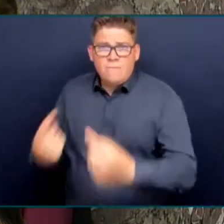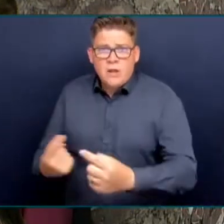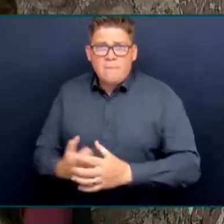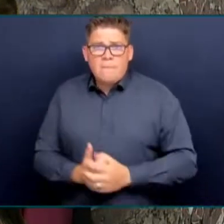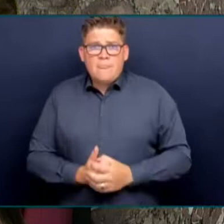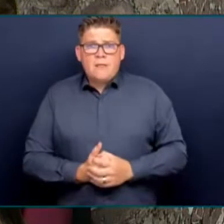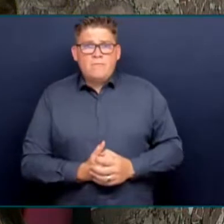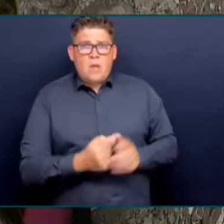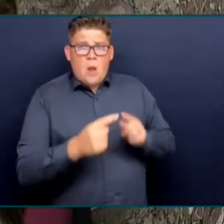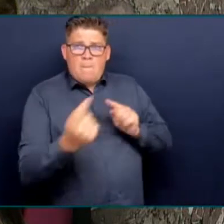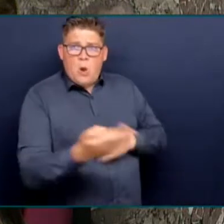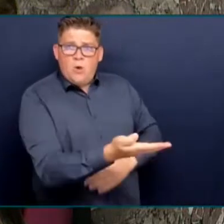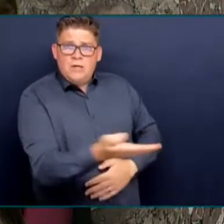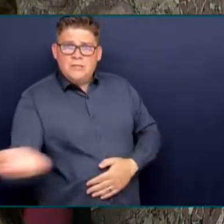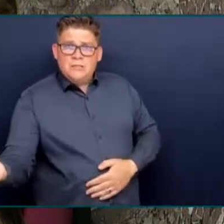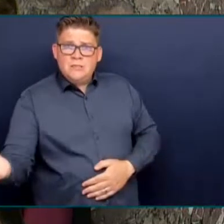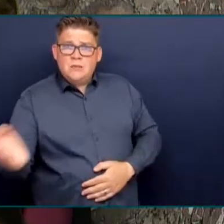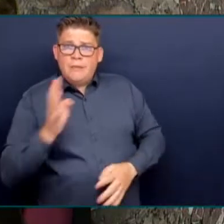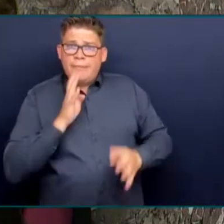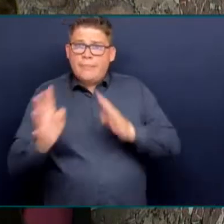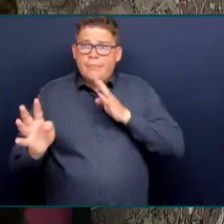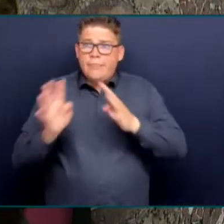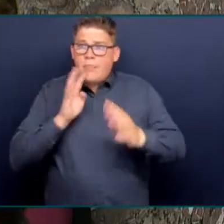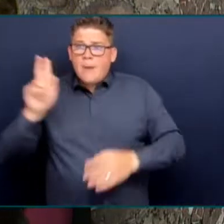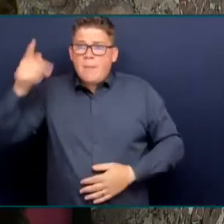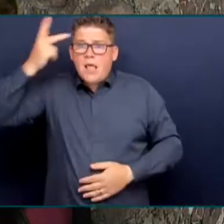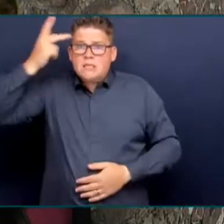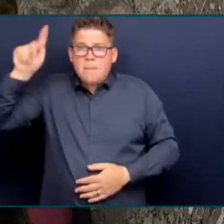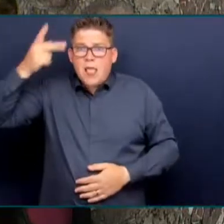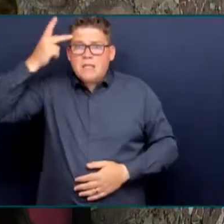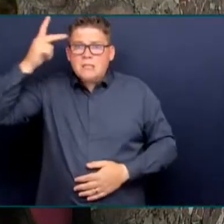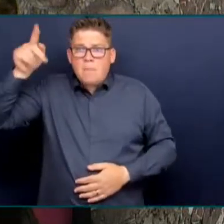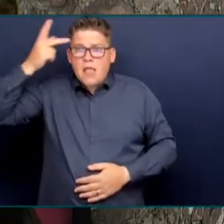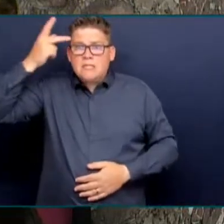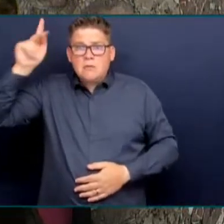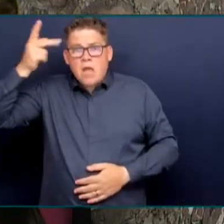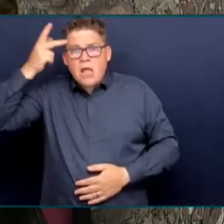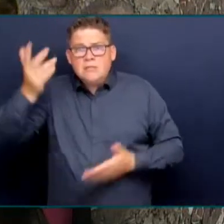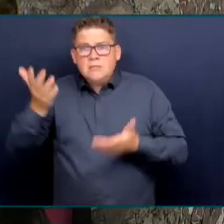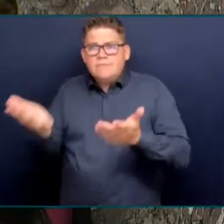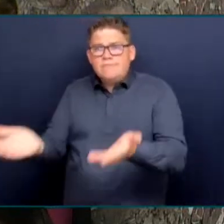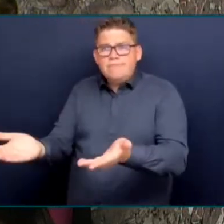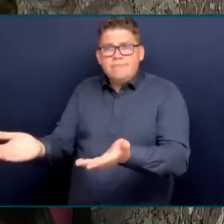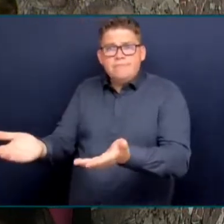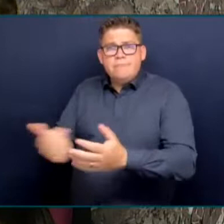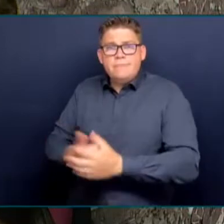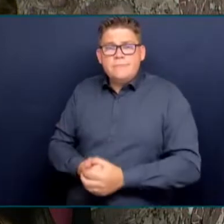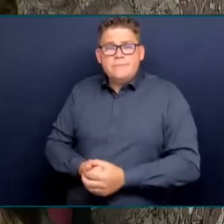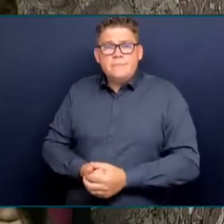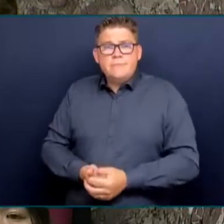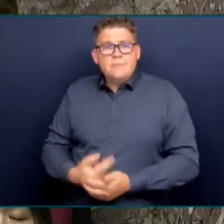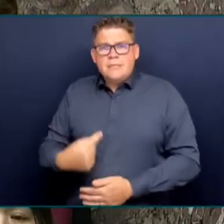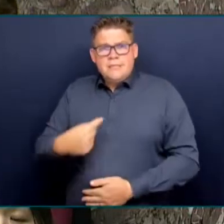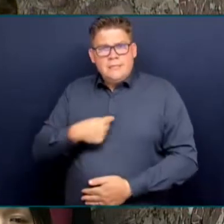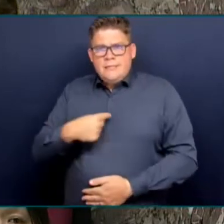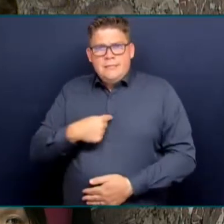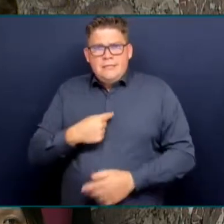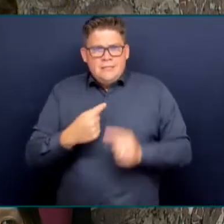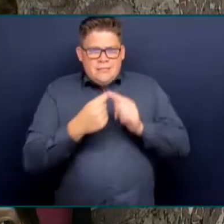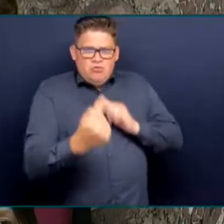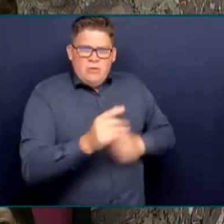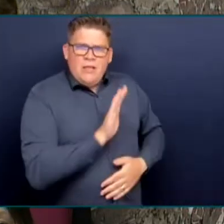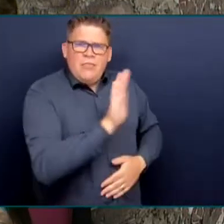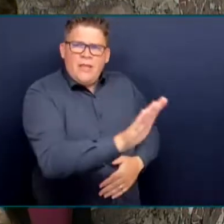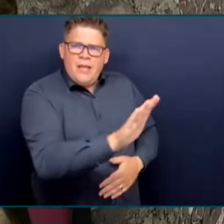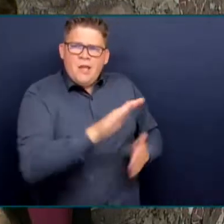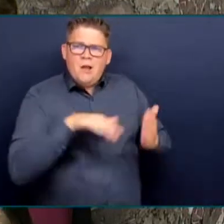politics. Well, Honourable Speaker, I don't agree with that approach. Honourable Speaker, I don't agree with